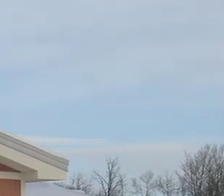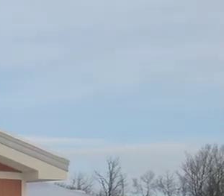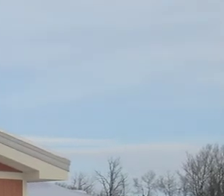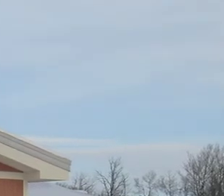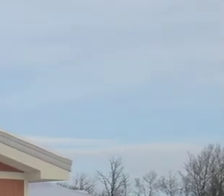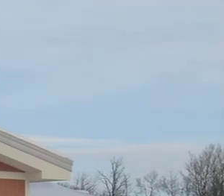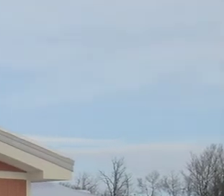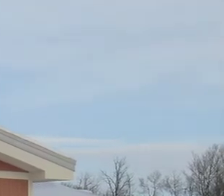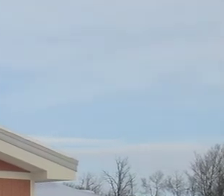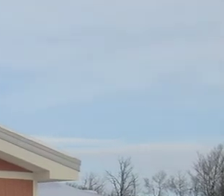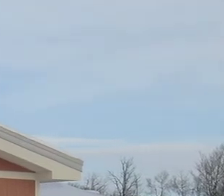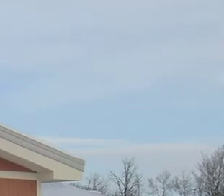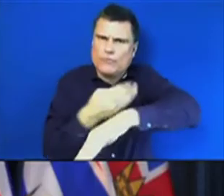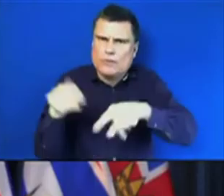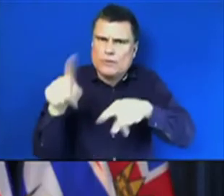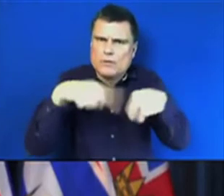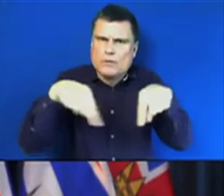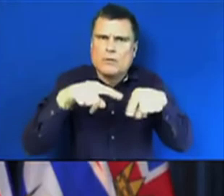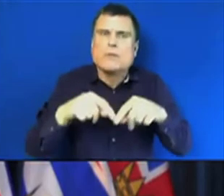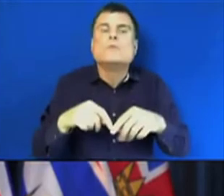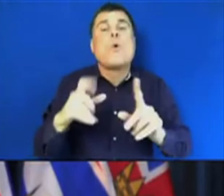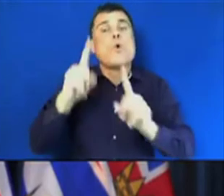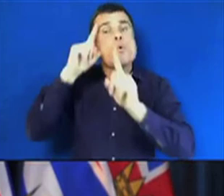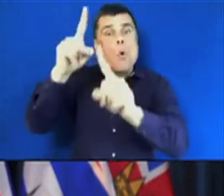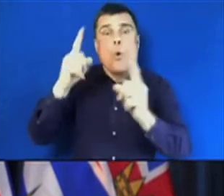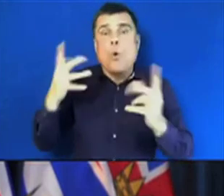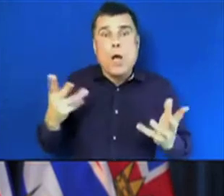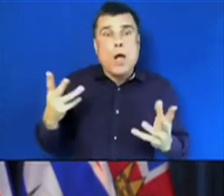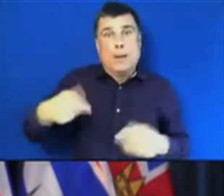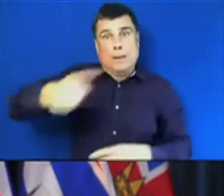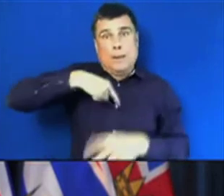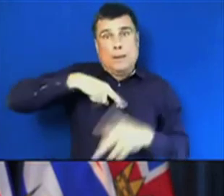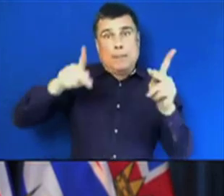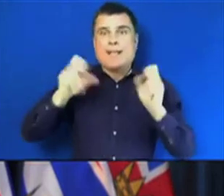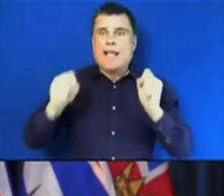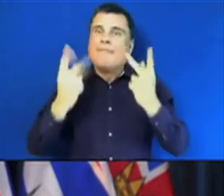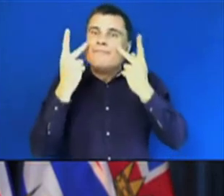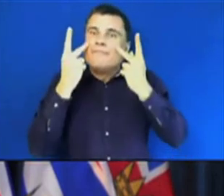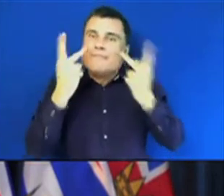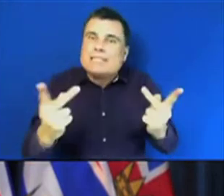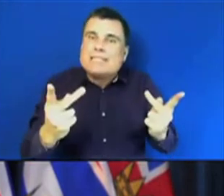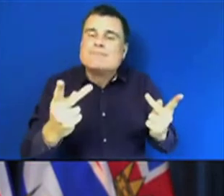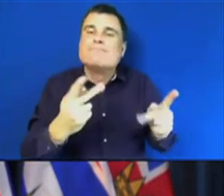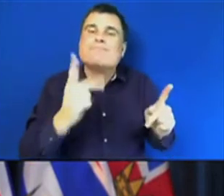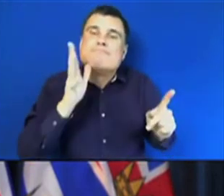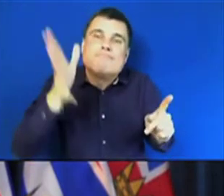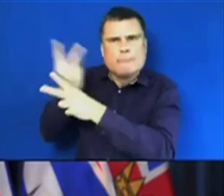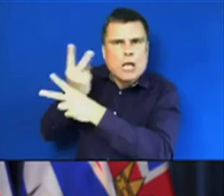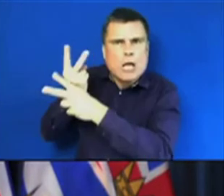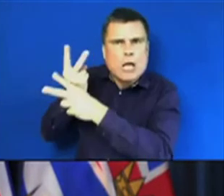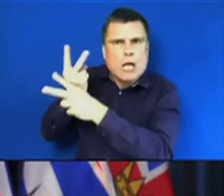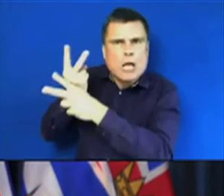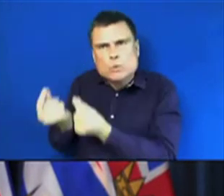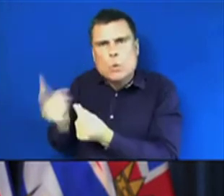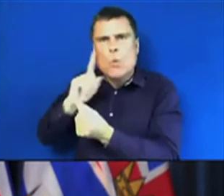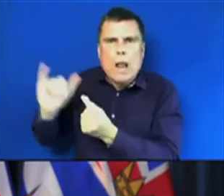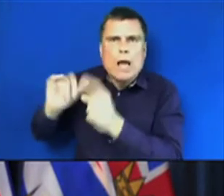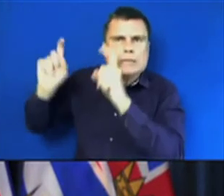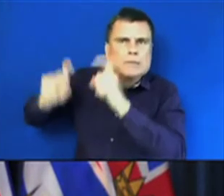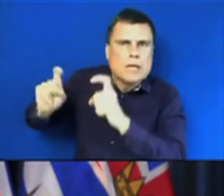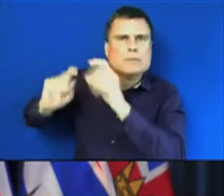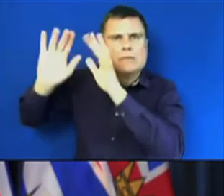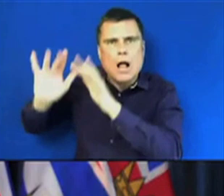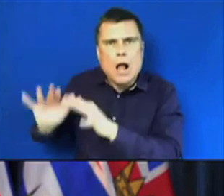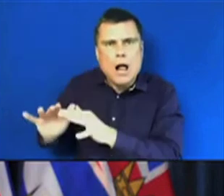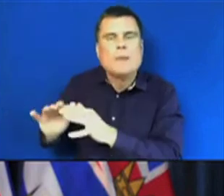loved ones in a safe manner. We have a lot of work to do there, and it's every day we struggle with these issues. And I'm confident that